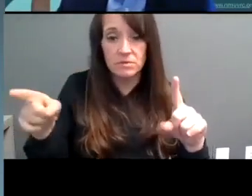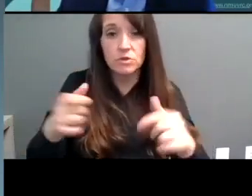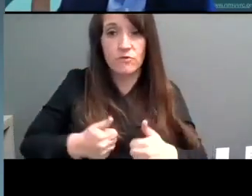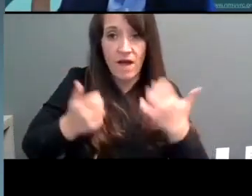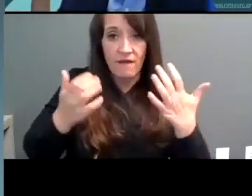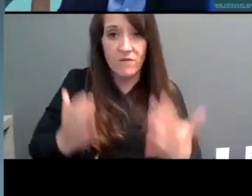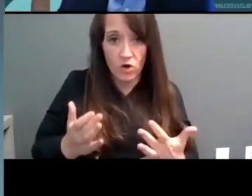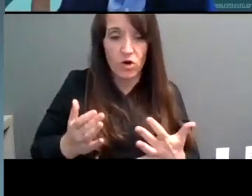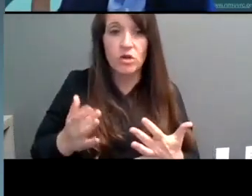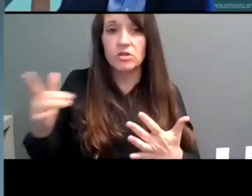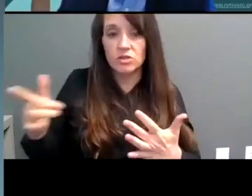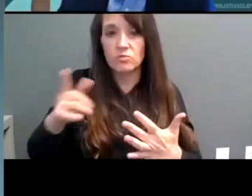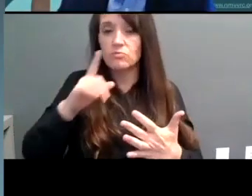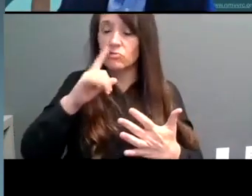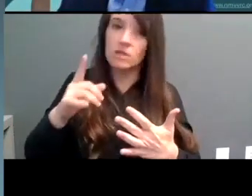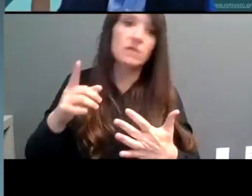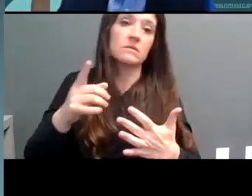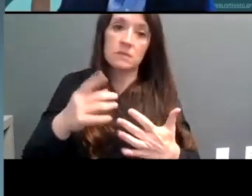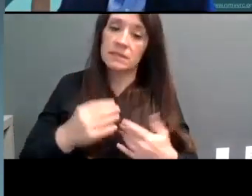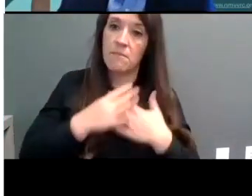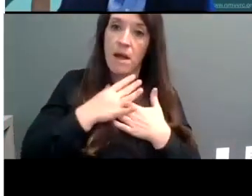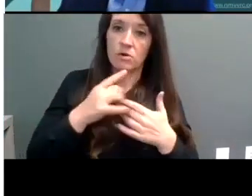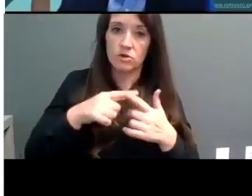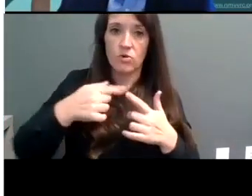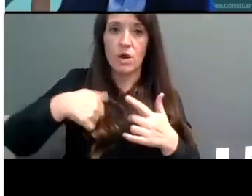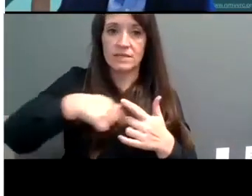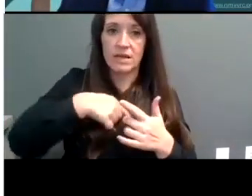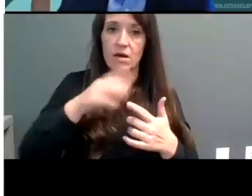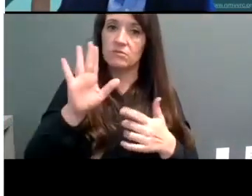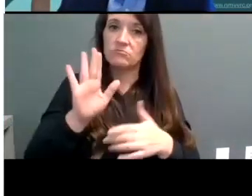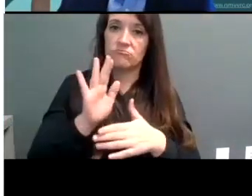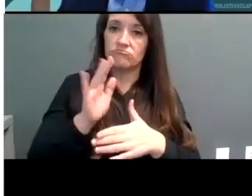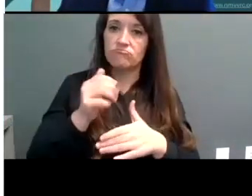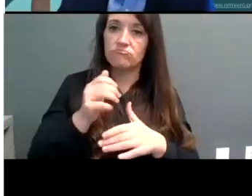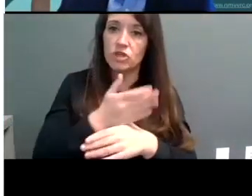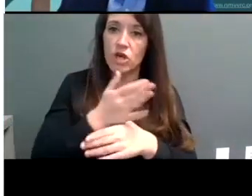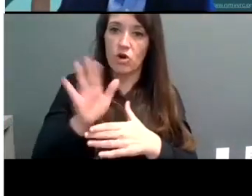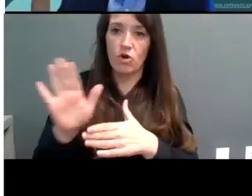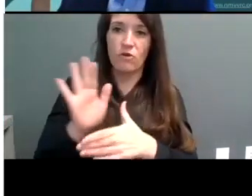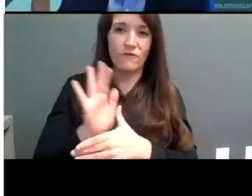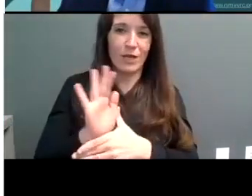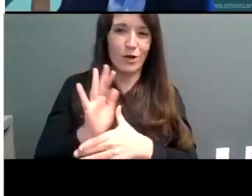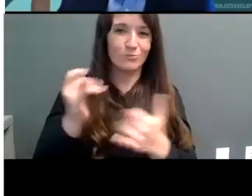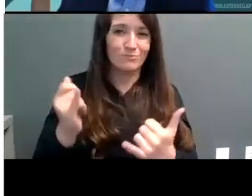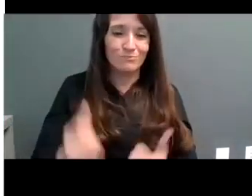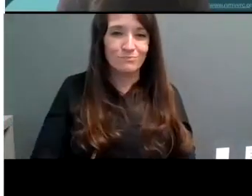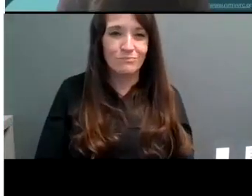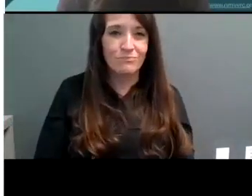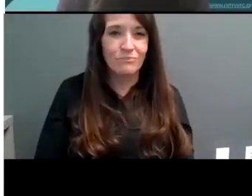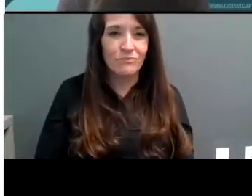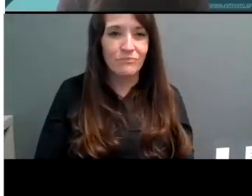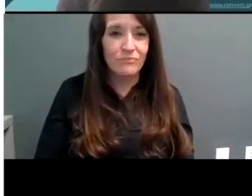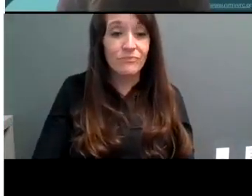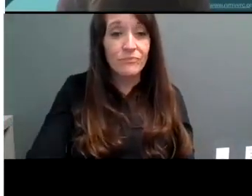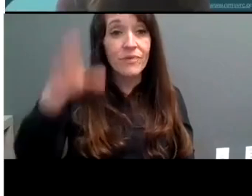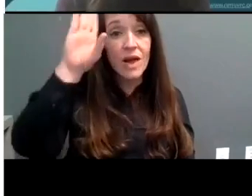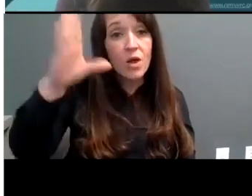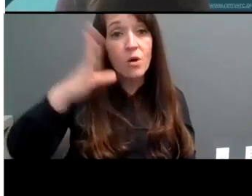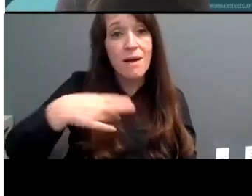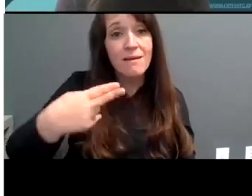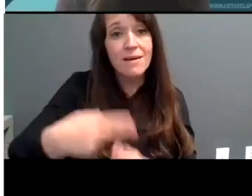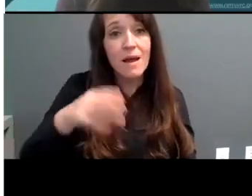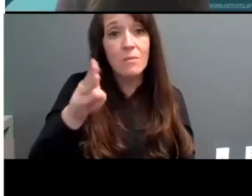Steering Committee. Hello, My name is